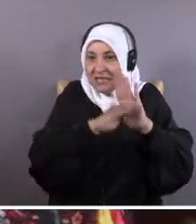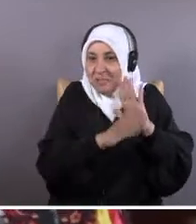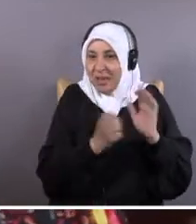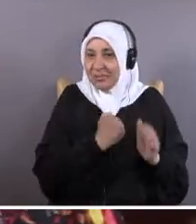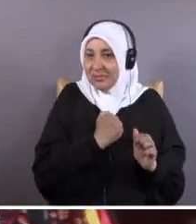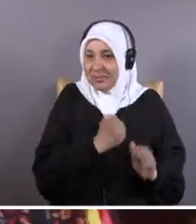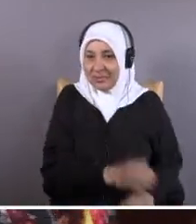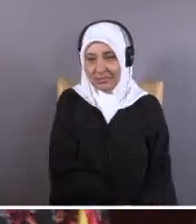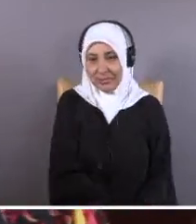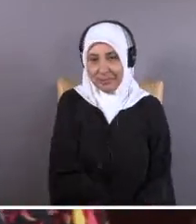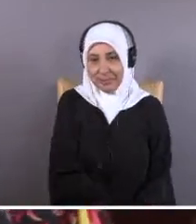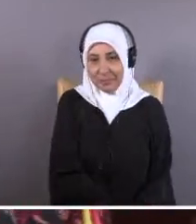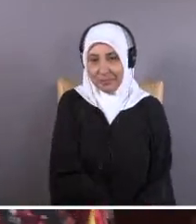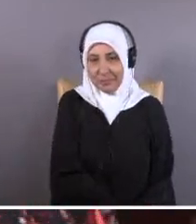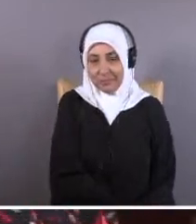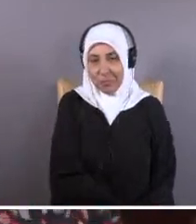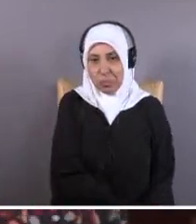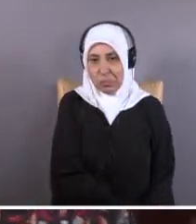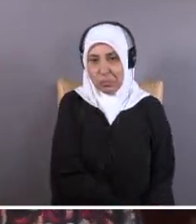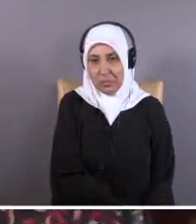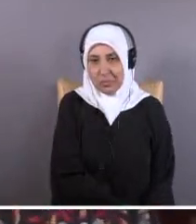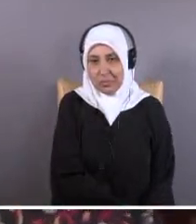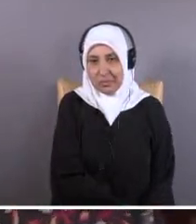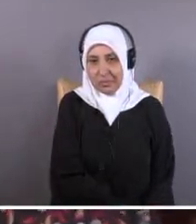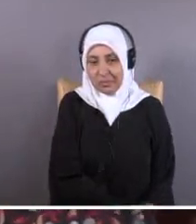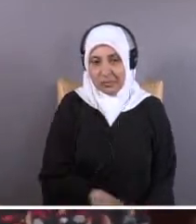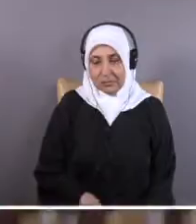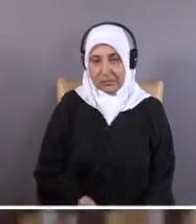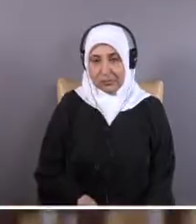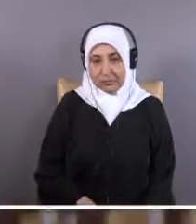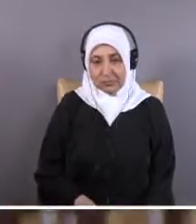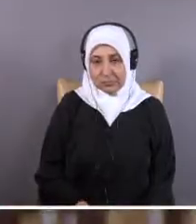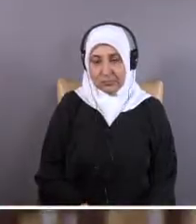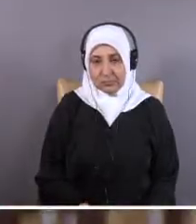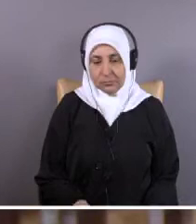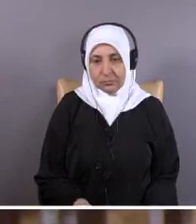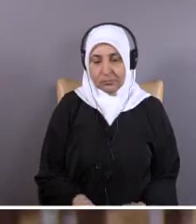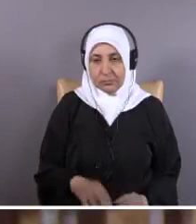that looked at and thanked the Creator,